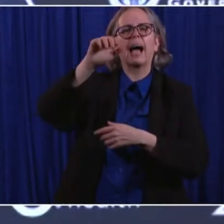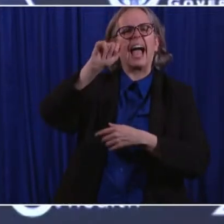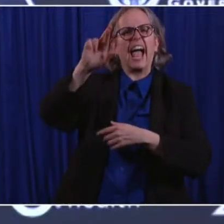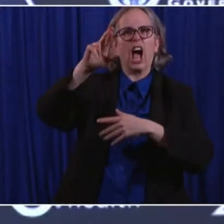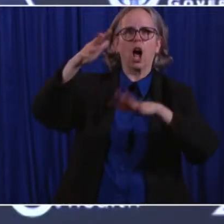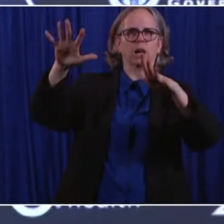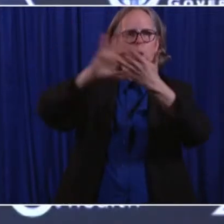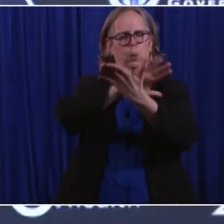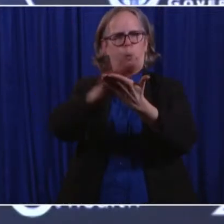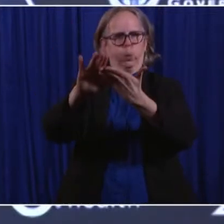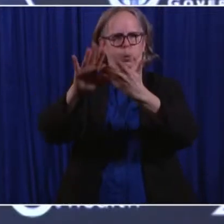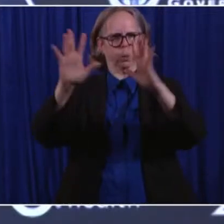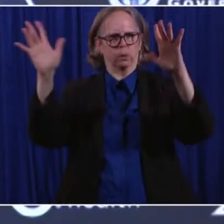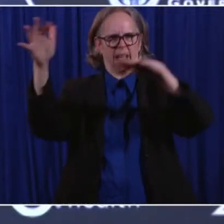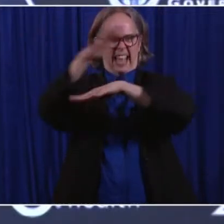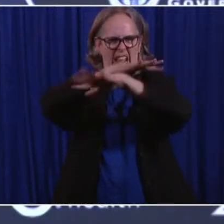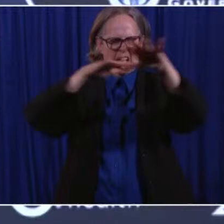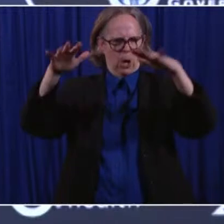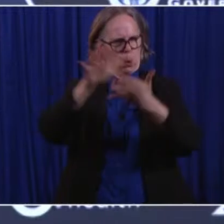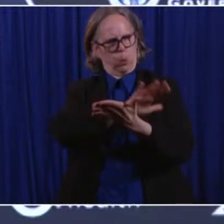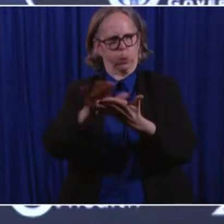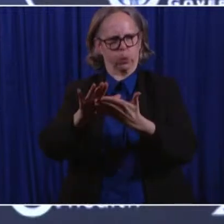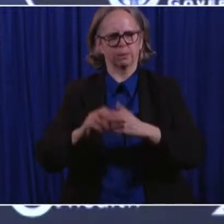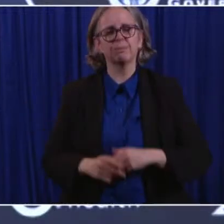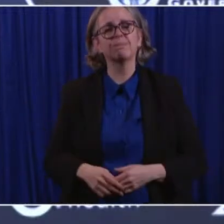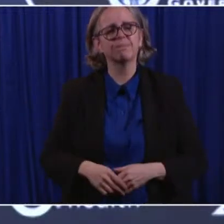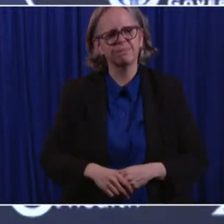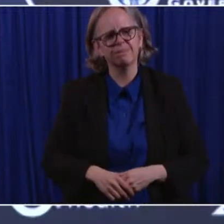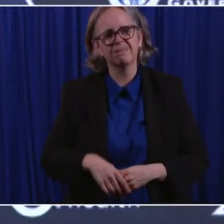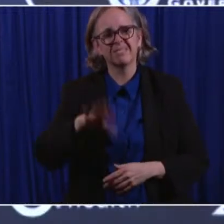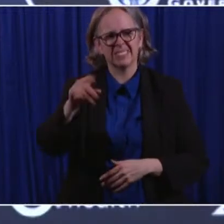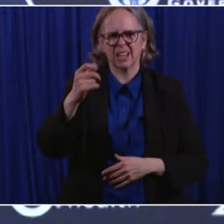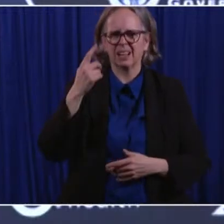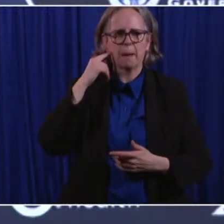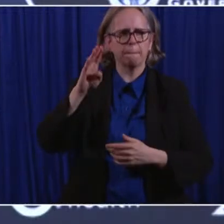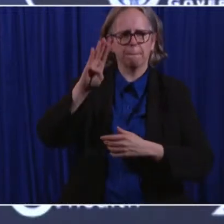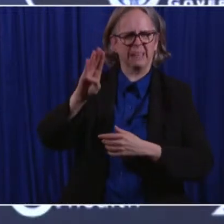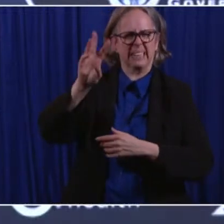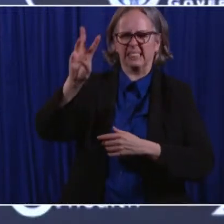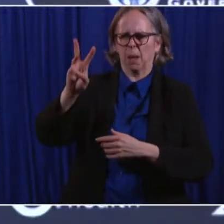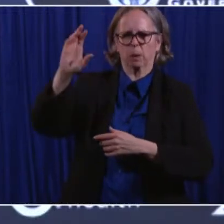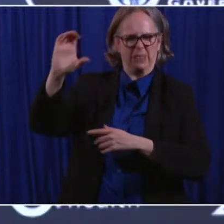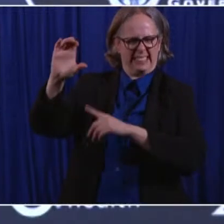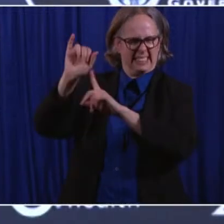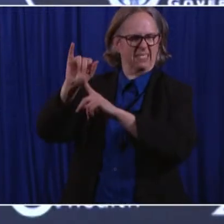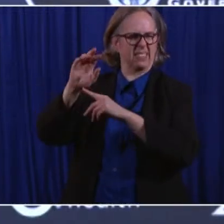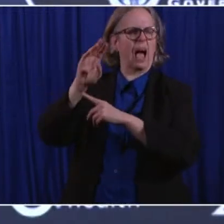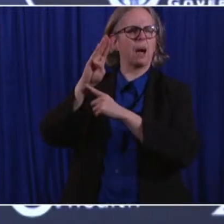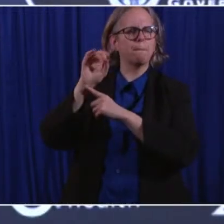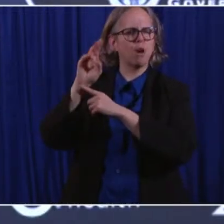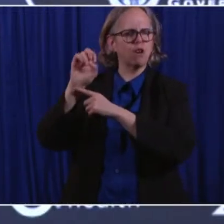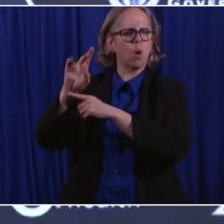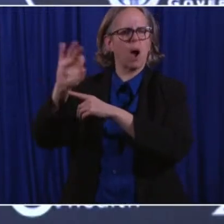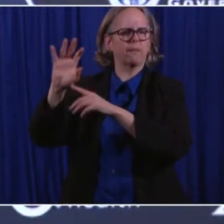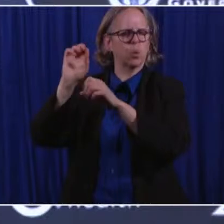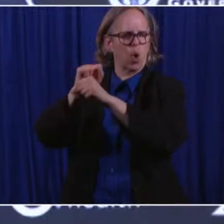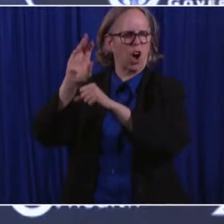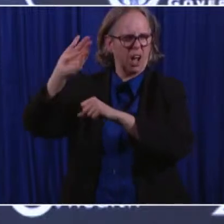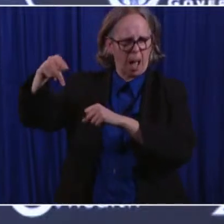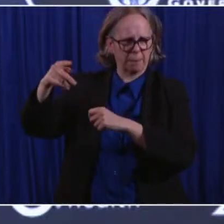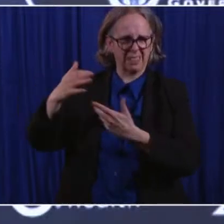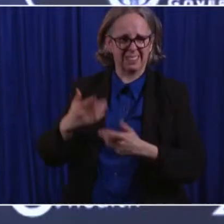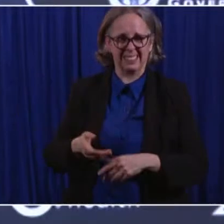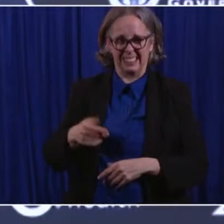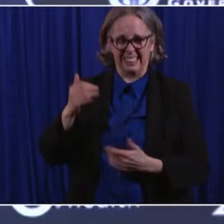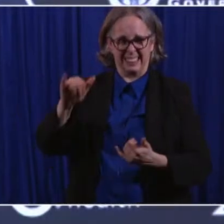people. Recently, the Bureau of Workers' Compensation expanded the eligibility of the COVID-19 Indoor Air Quality Assistance Program. This is